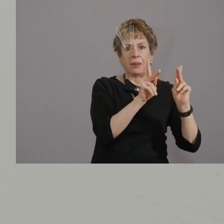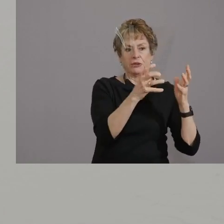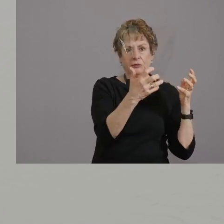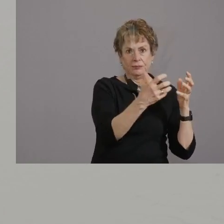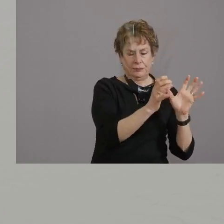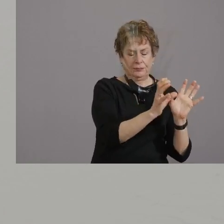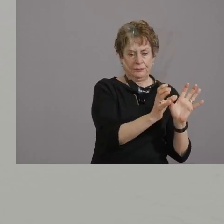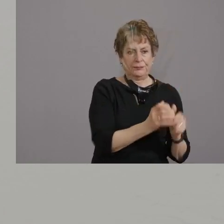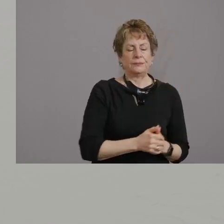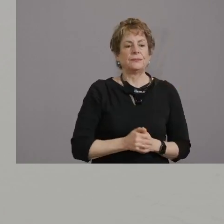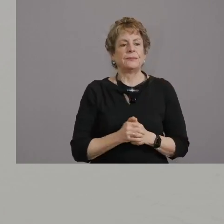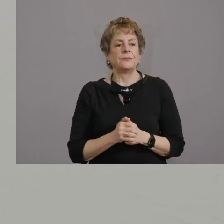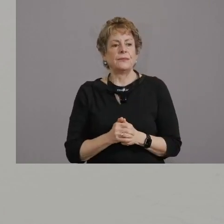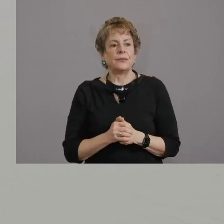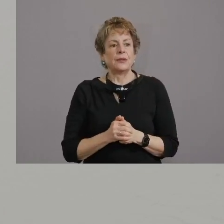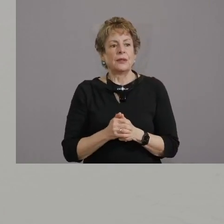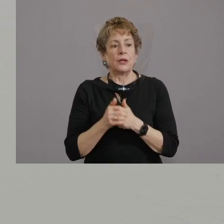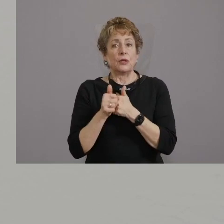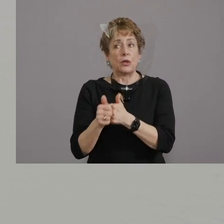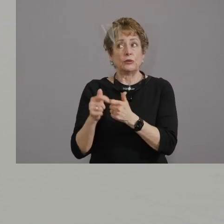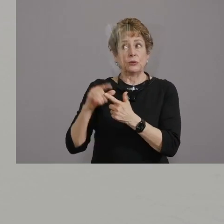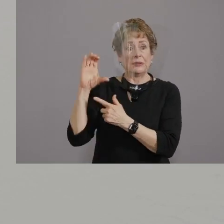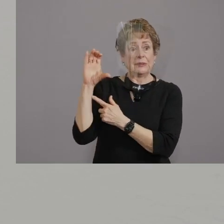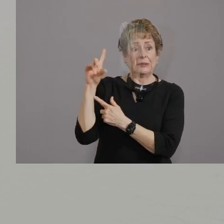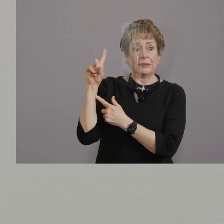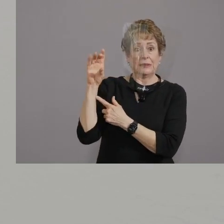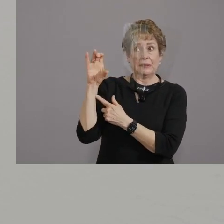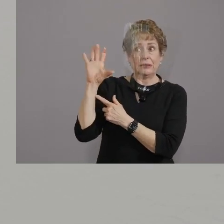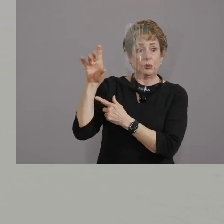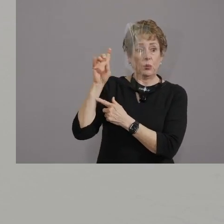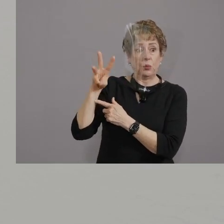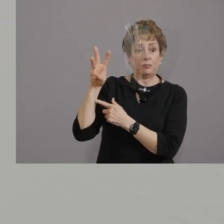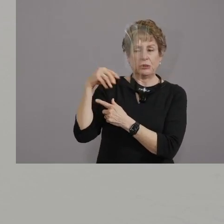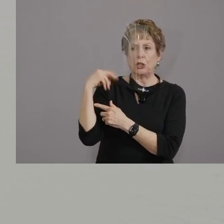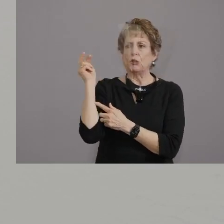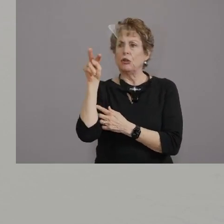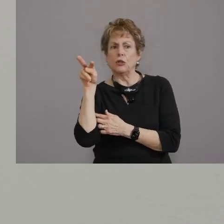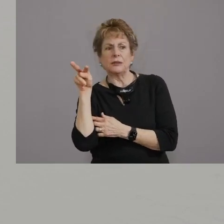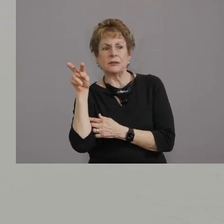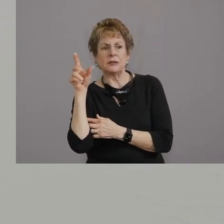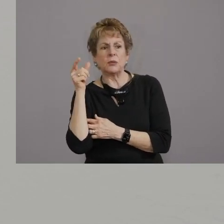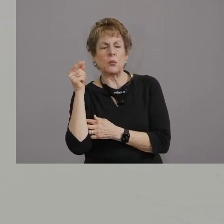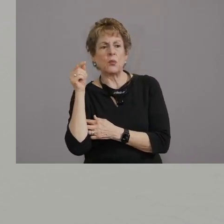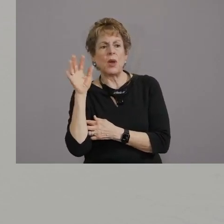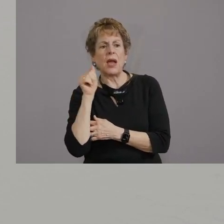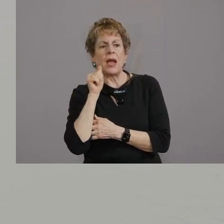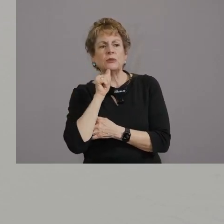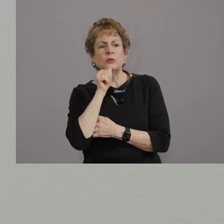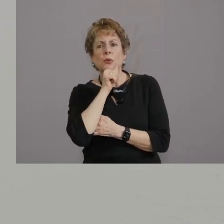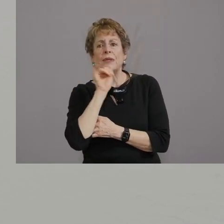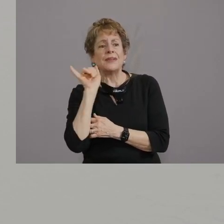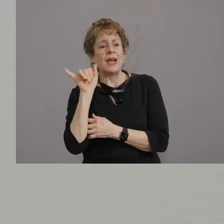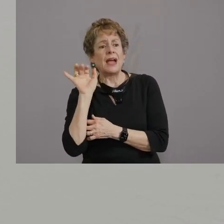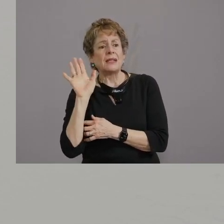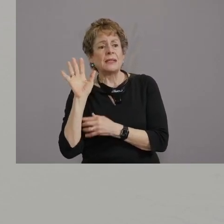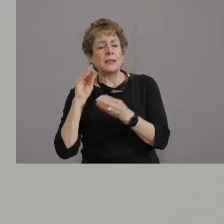this morning, Arizona is ranked 45th in the nation on a per capita basis for vaccine